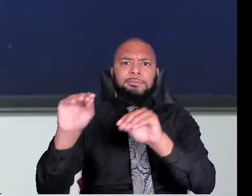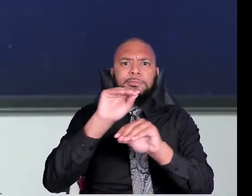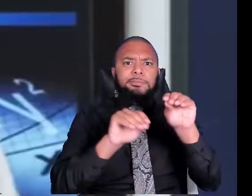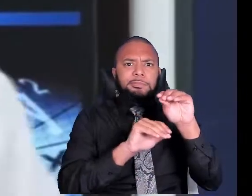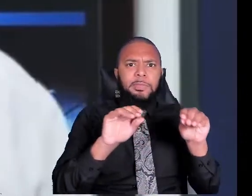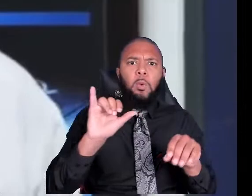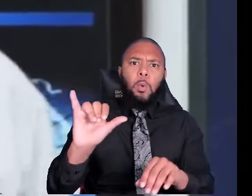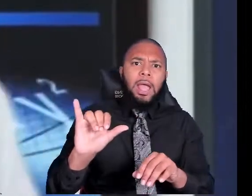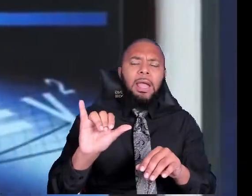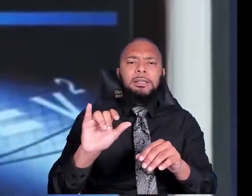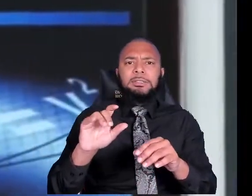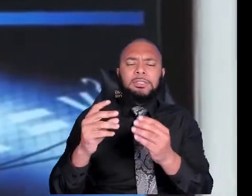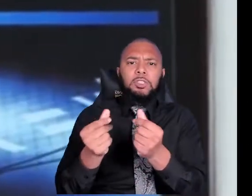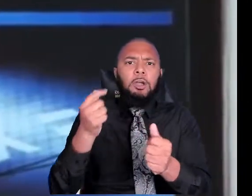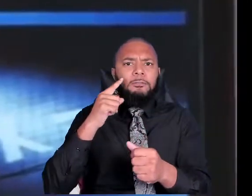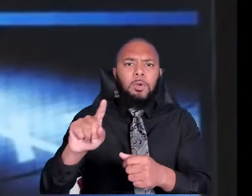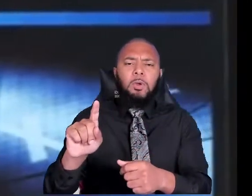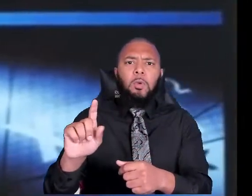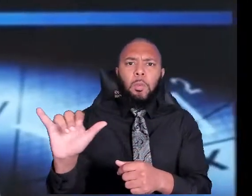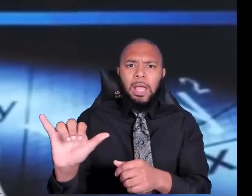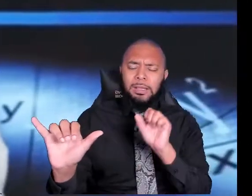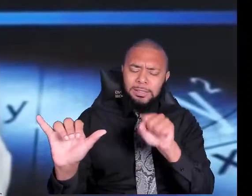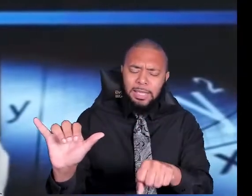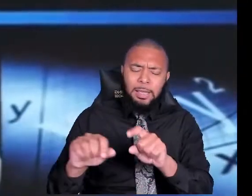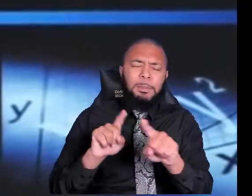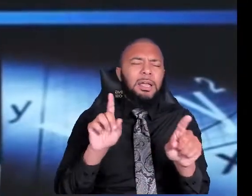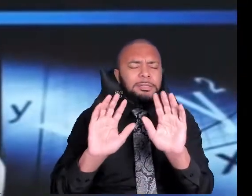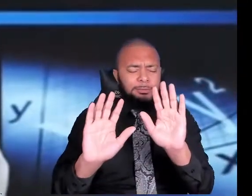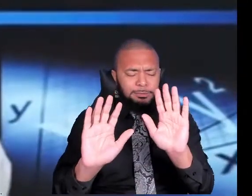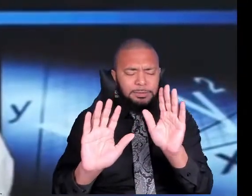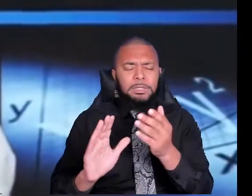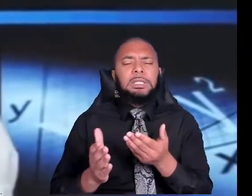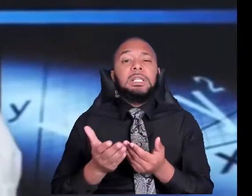substitute. But there's a much better way.